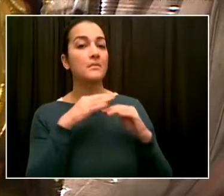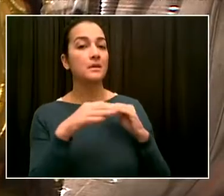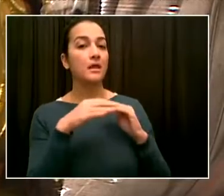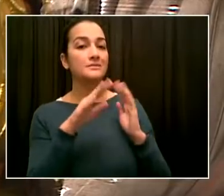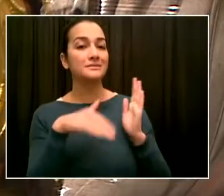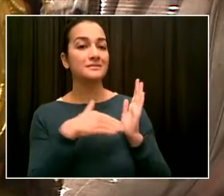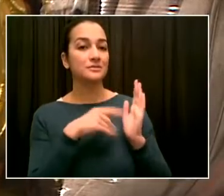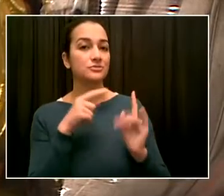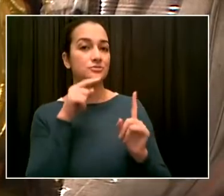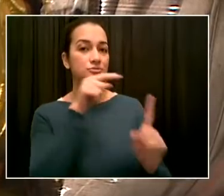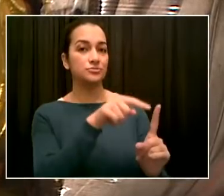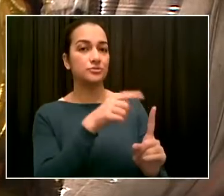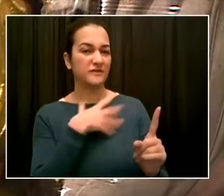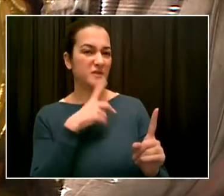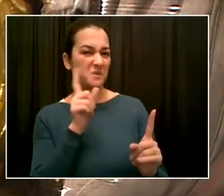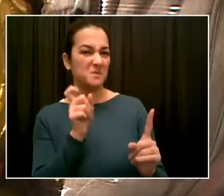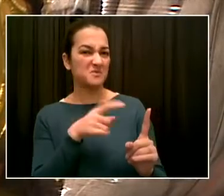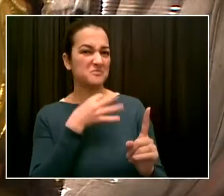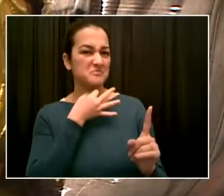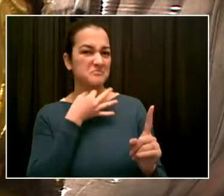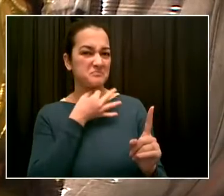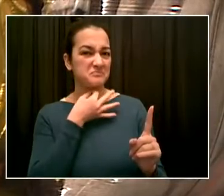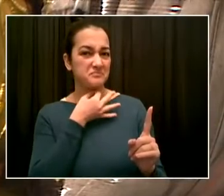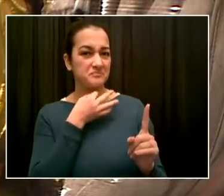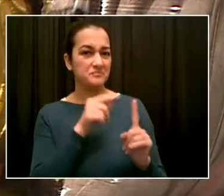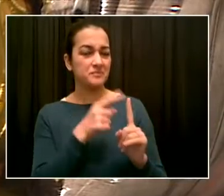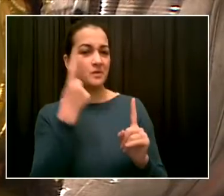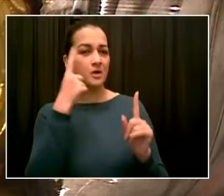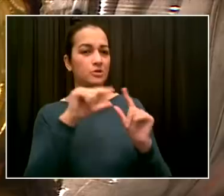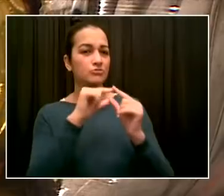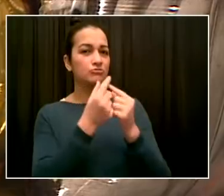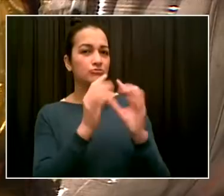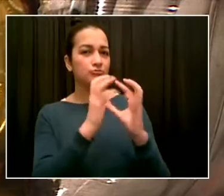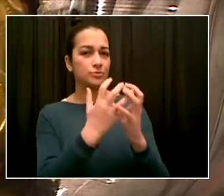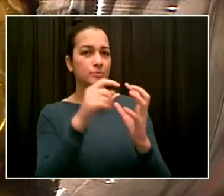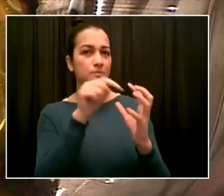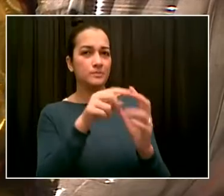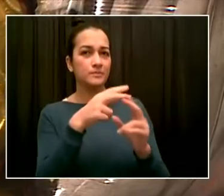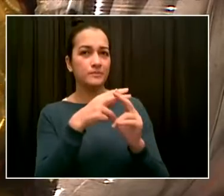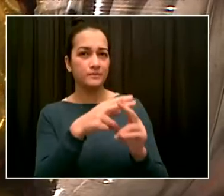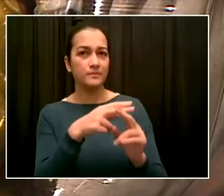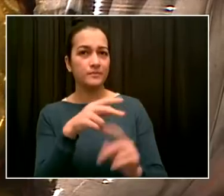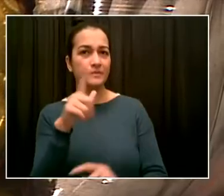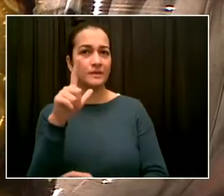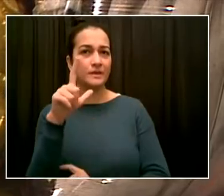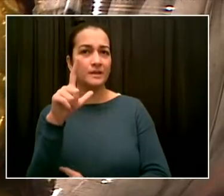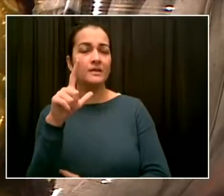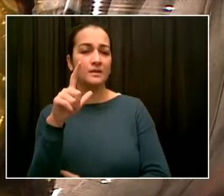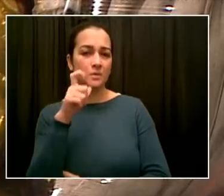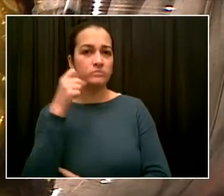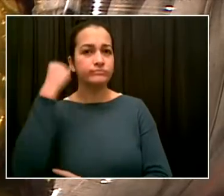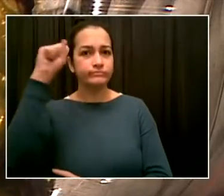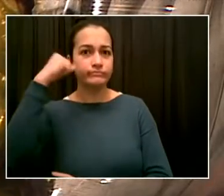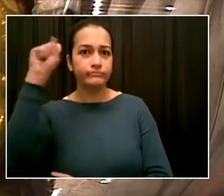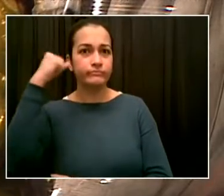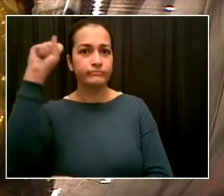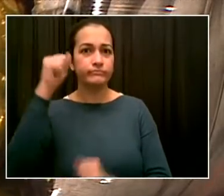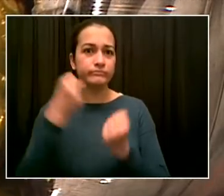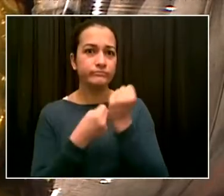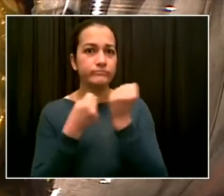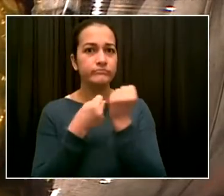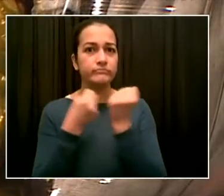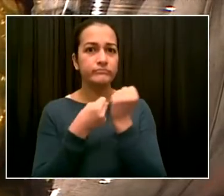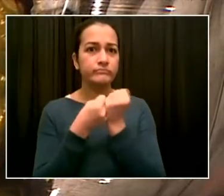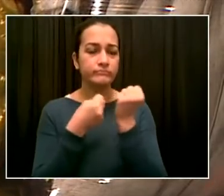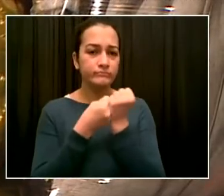Levin. I just have a specific question about that debt. You had initially reported it was $300,000. Some folks